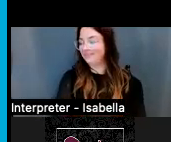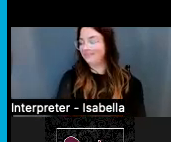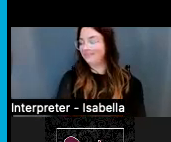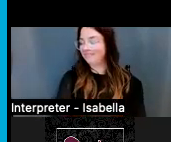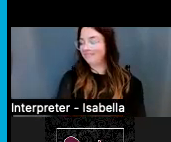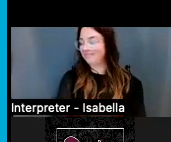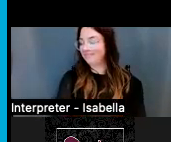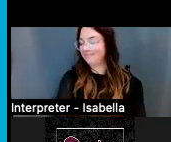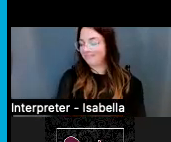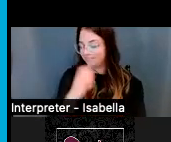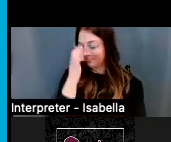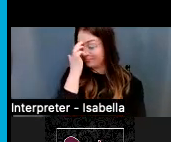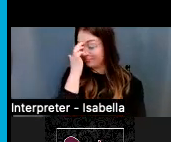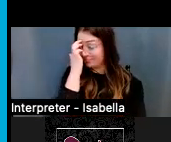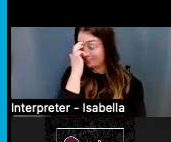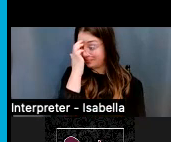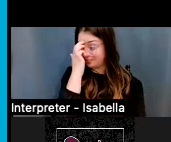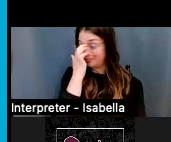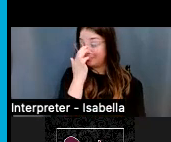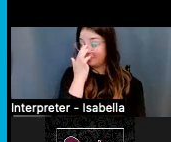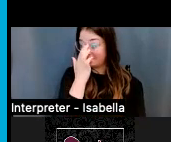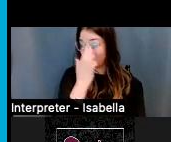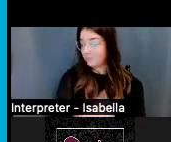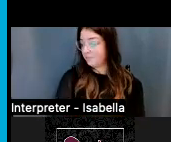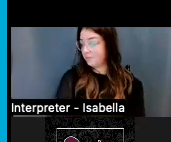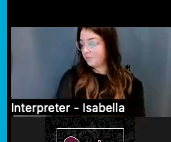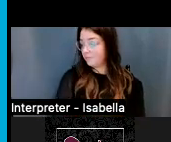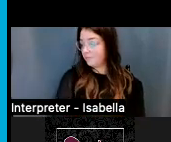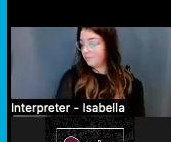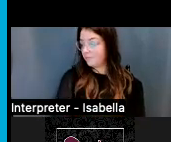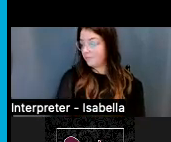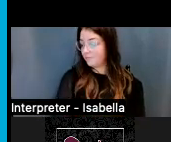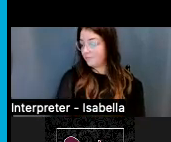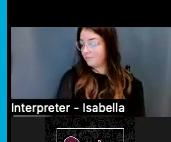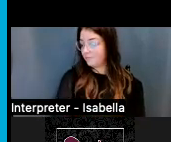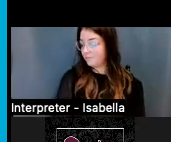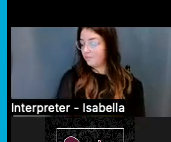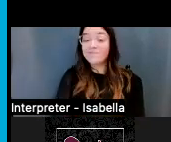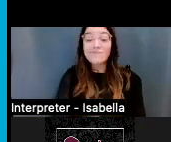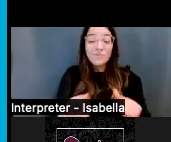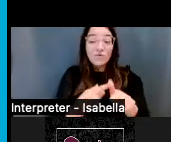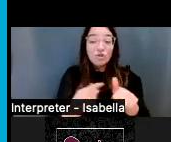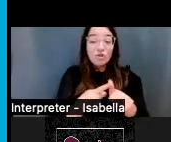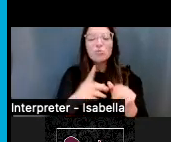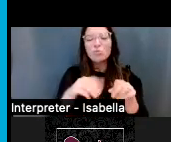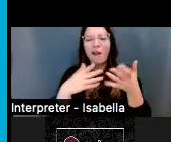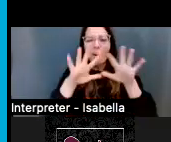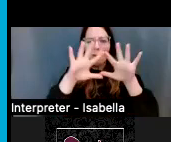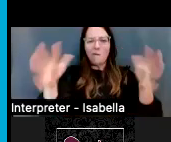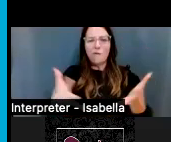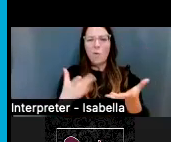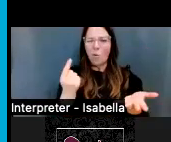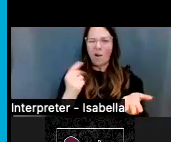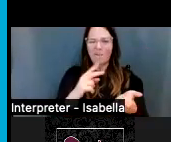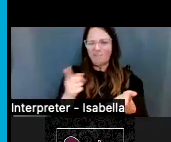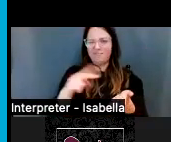So first, we wanted to provide an overview of Equip for Equality. Many of you on the call today may be familiar